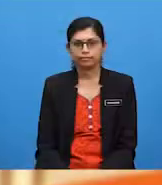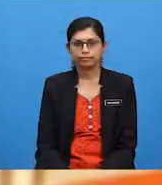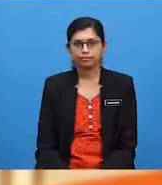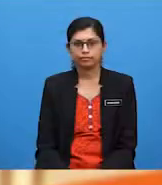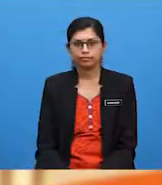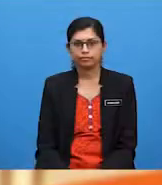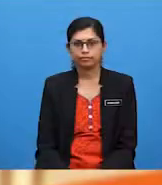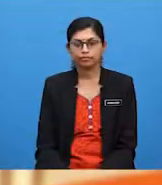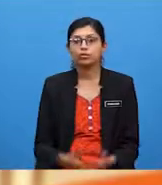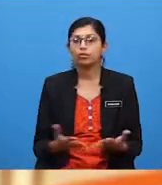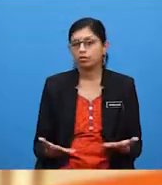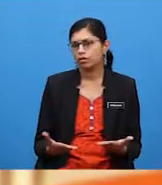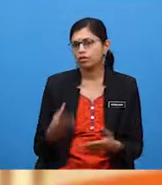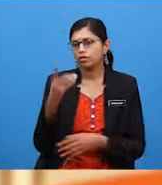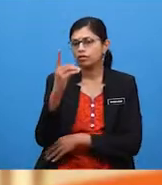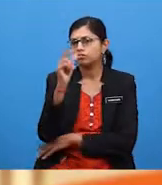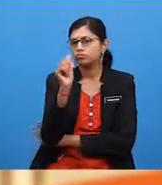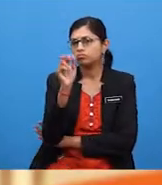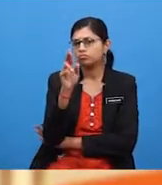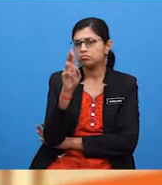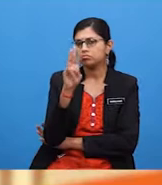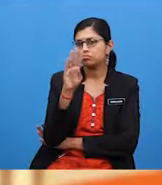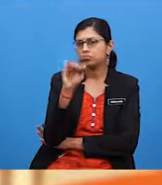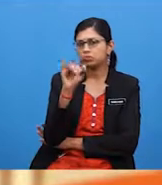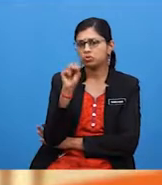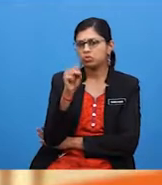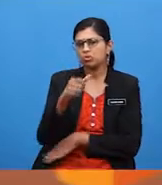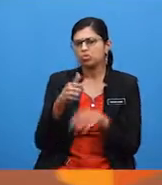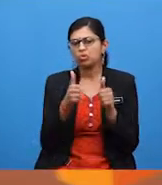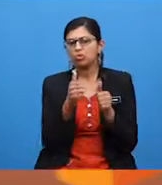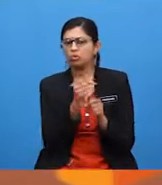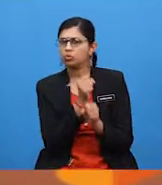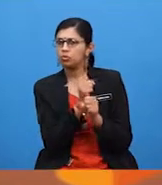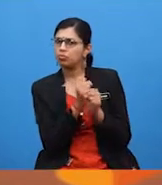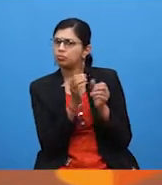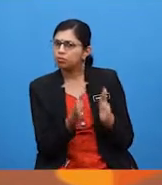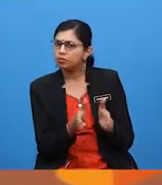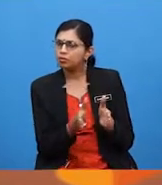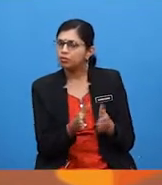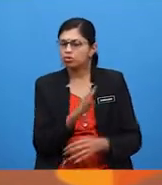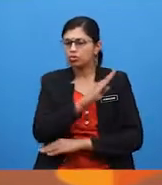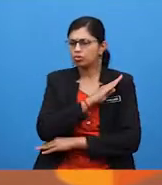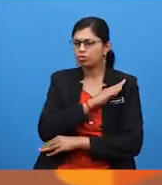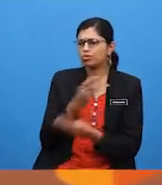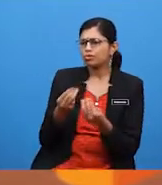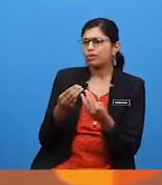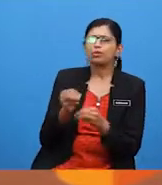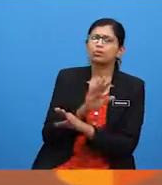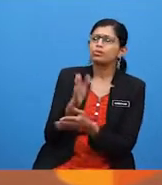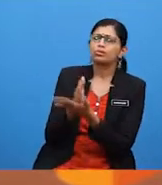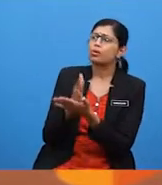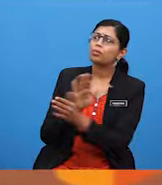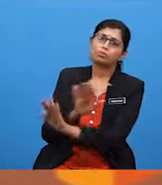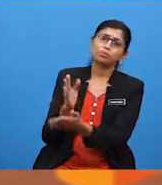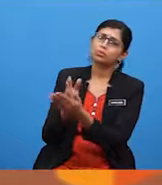Well, Darwish must be one hardworking staff. That's why his boss is reluctant to let